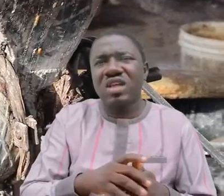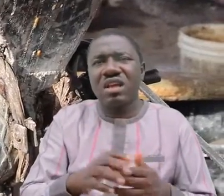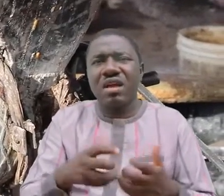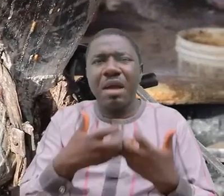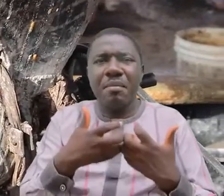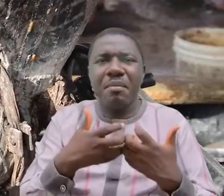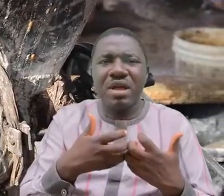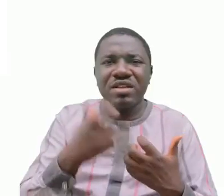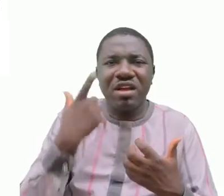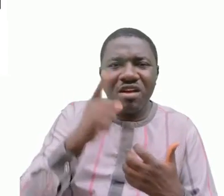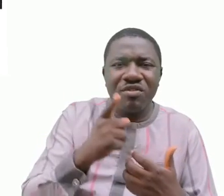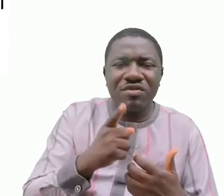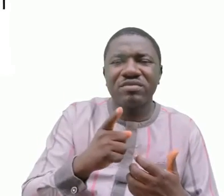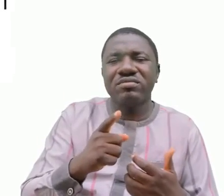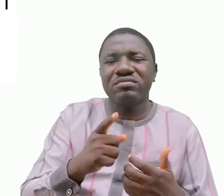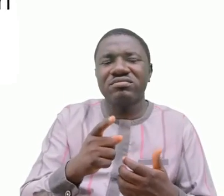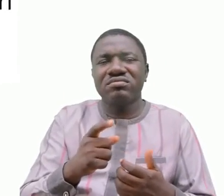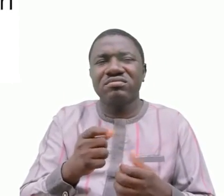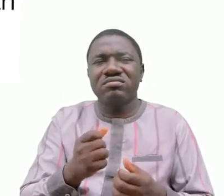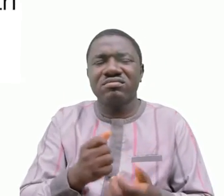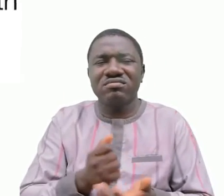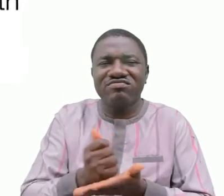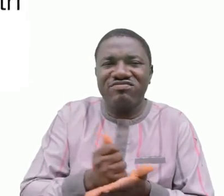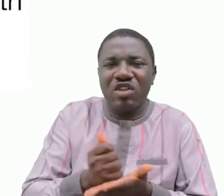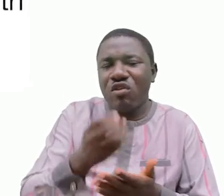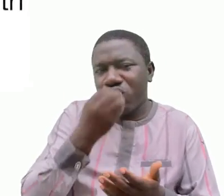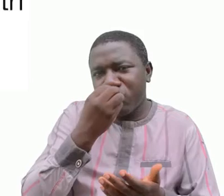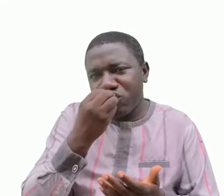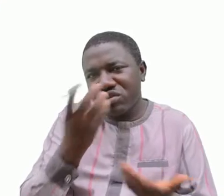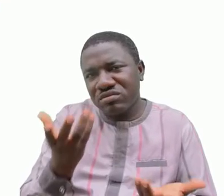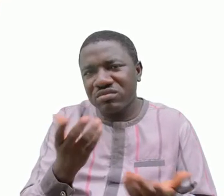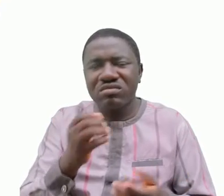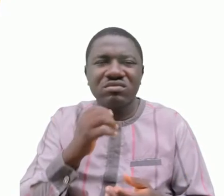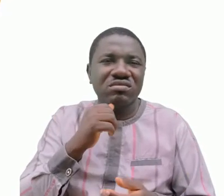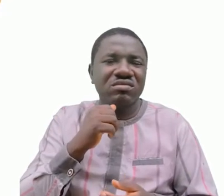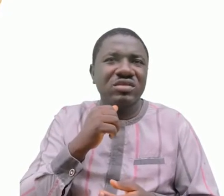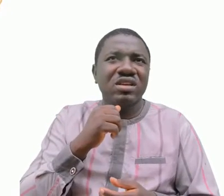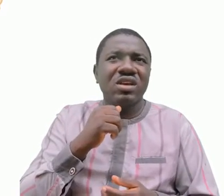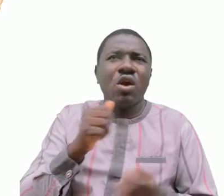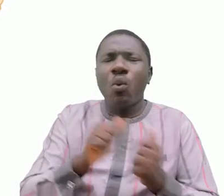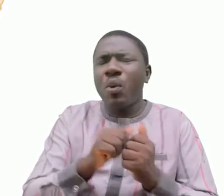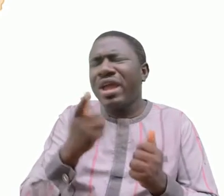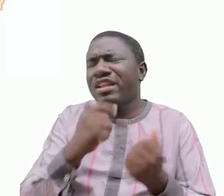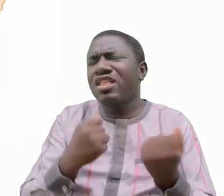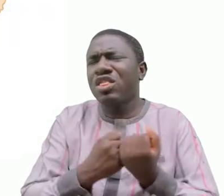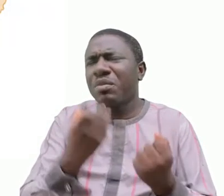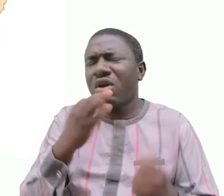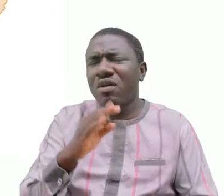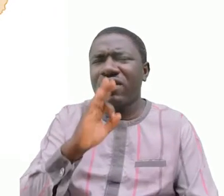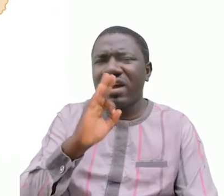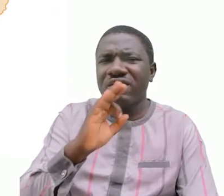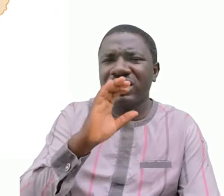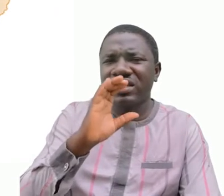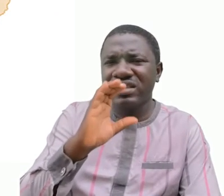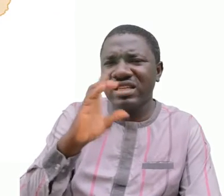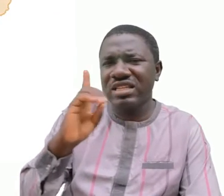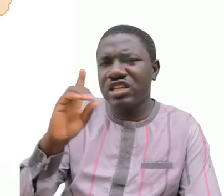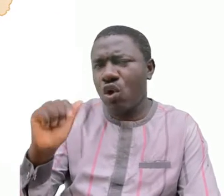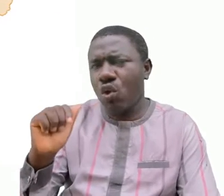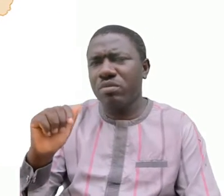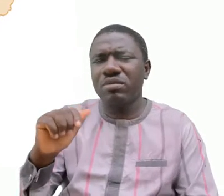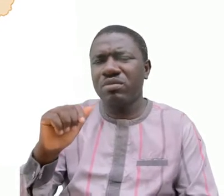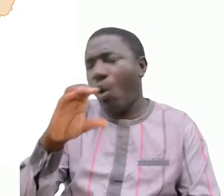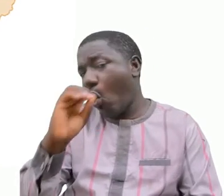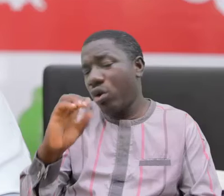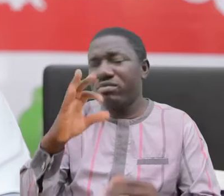machines, and so on. And so with the support of FCDO, we moved on to KANO and Kaduna, and we started